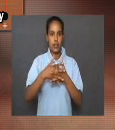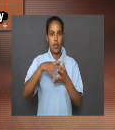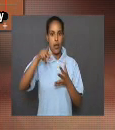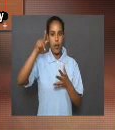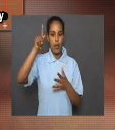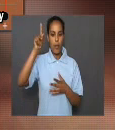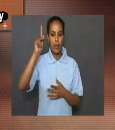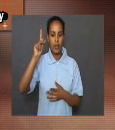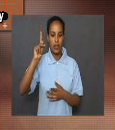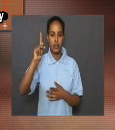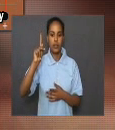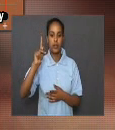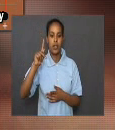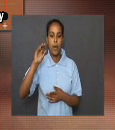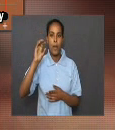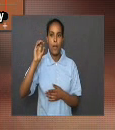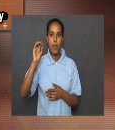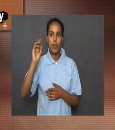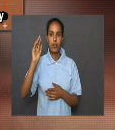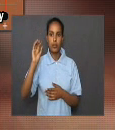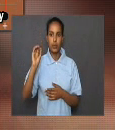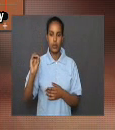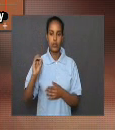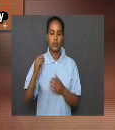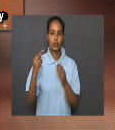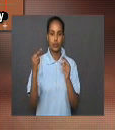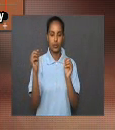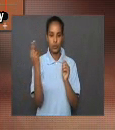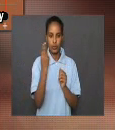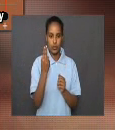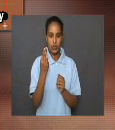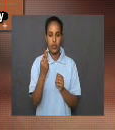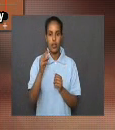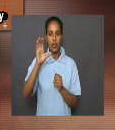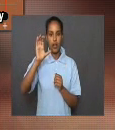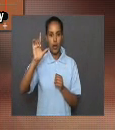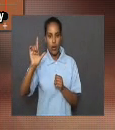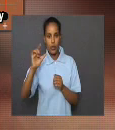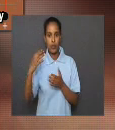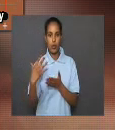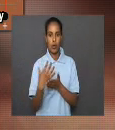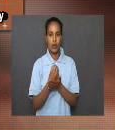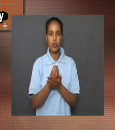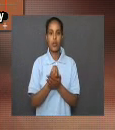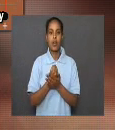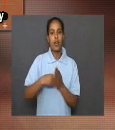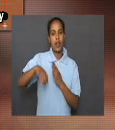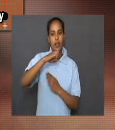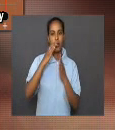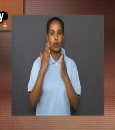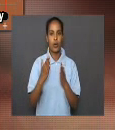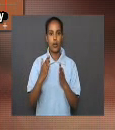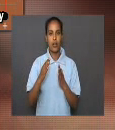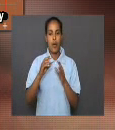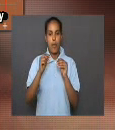potassium fluoride and hydrogen fluoride is used. Chlorine is produced by the electrolysis